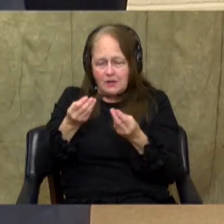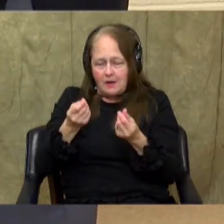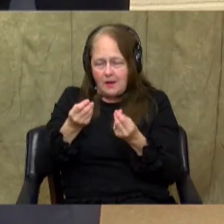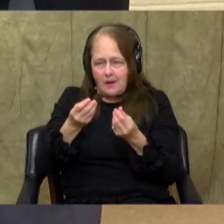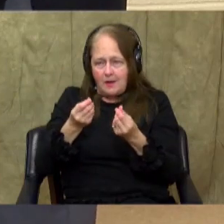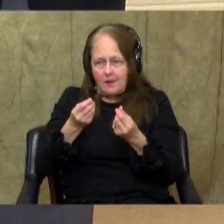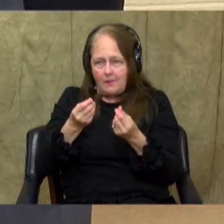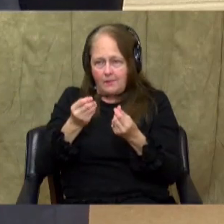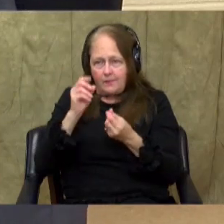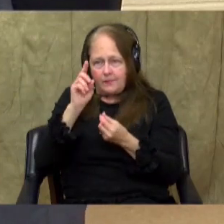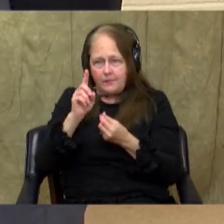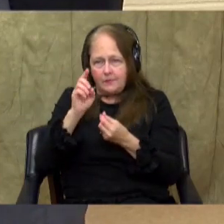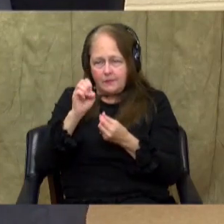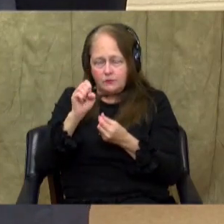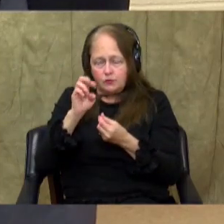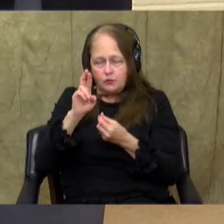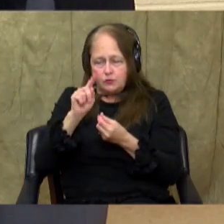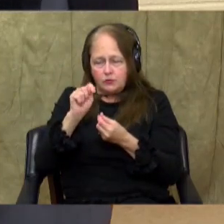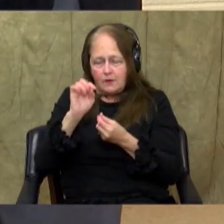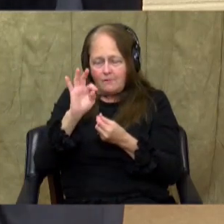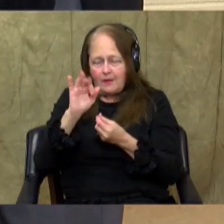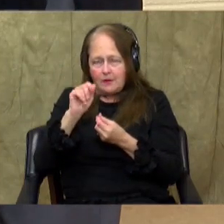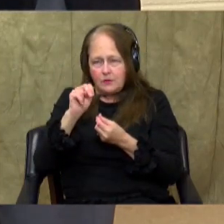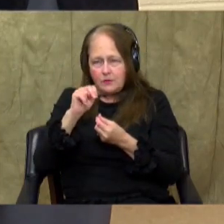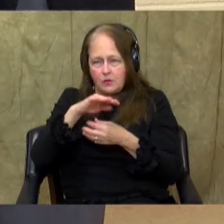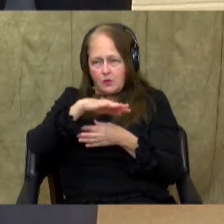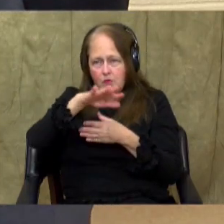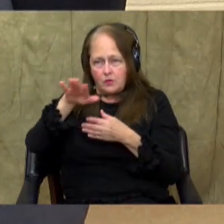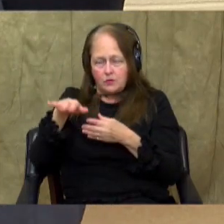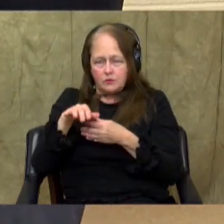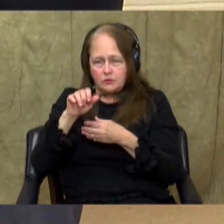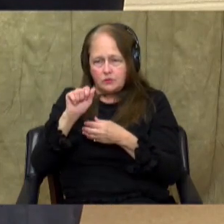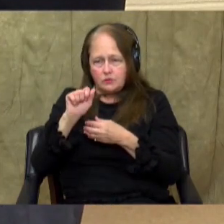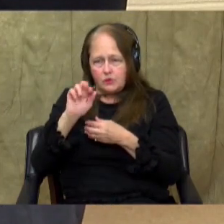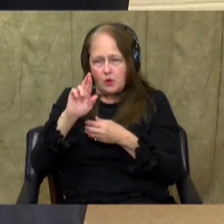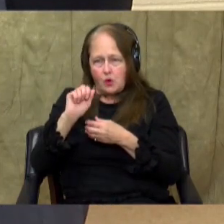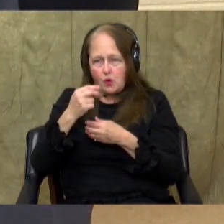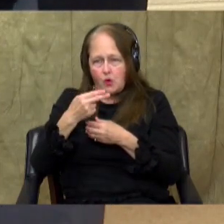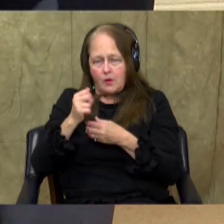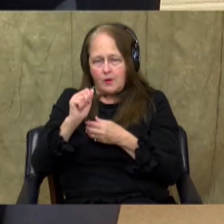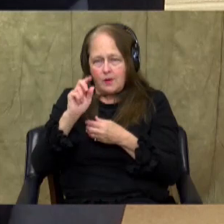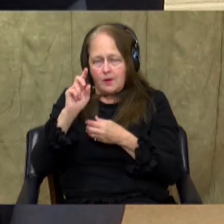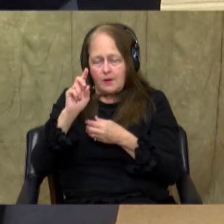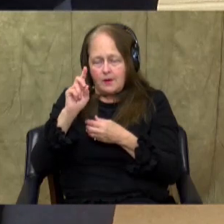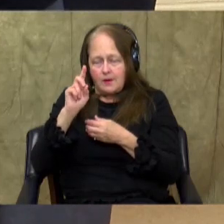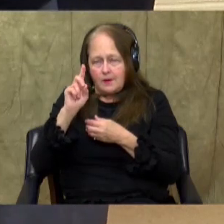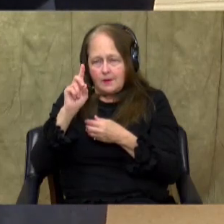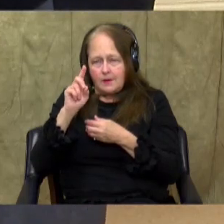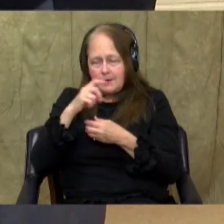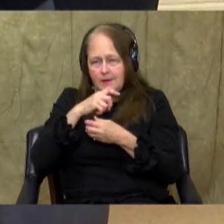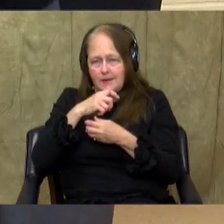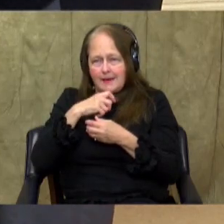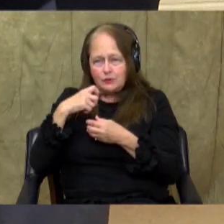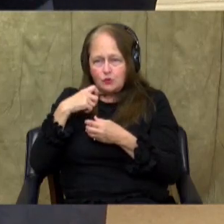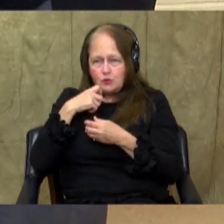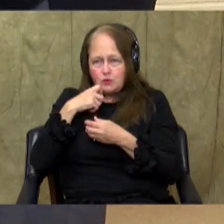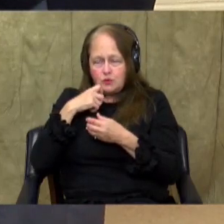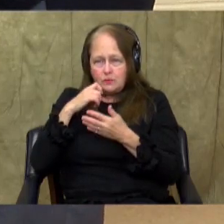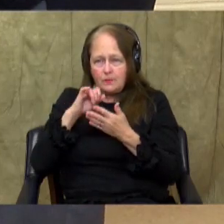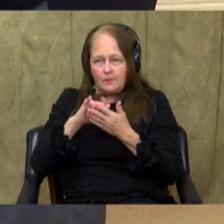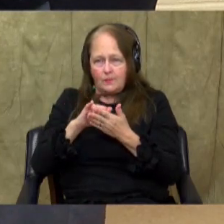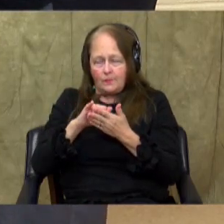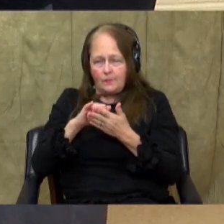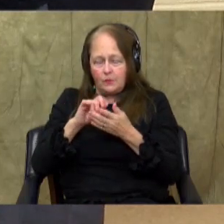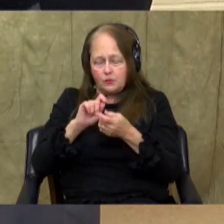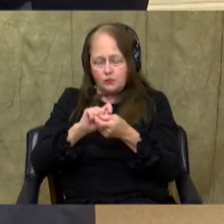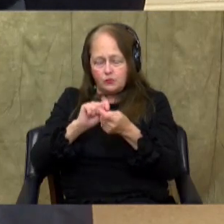So desertification is a big issue, especially around the Sahara Desert. A transition zone